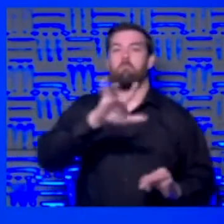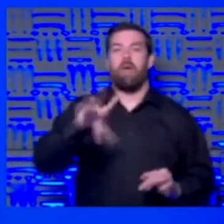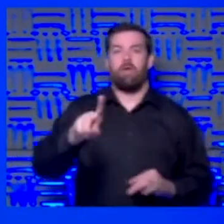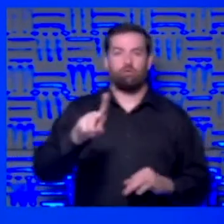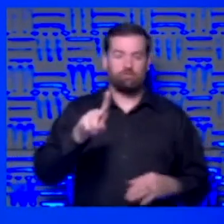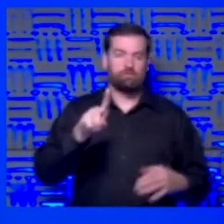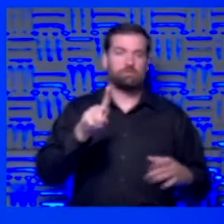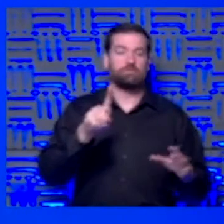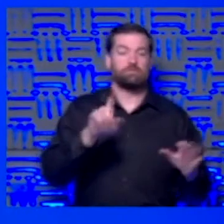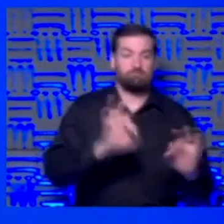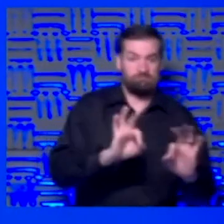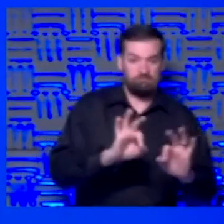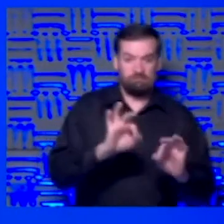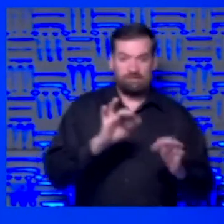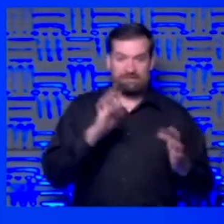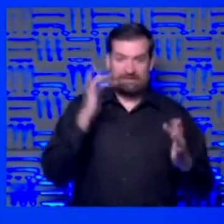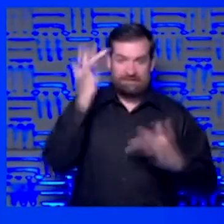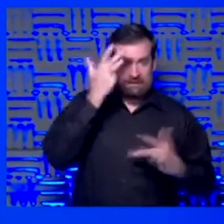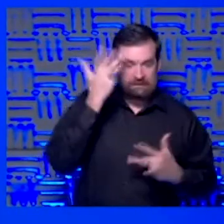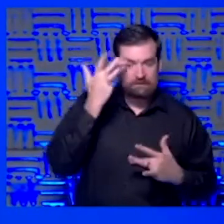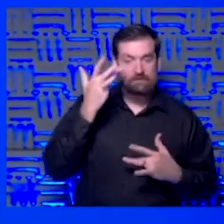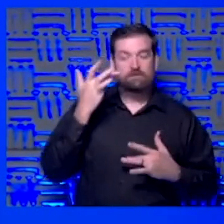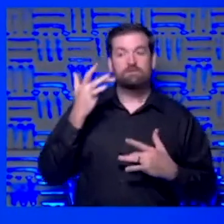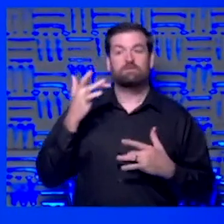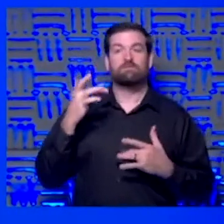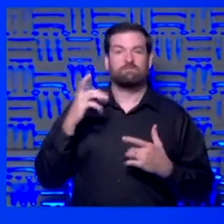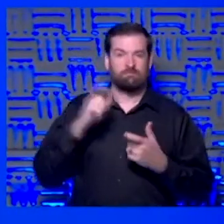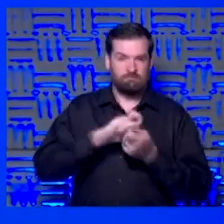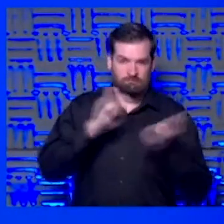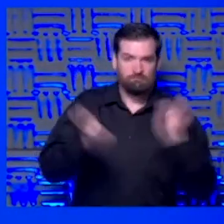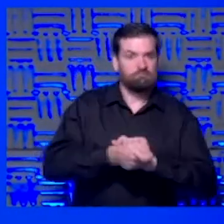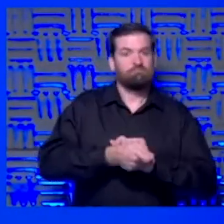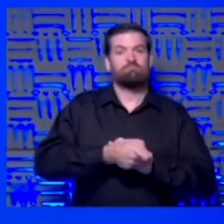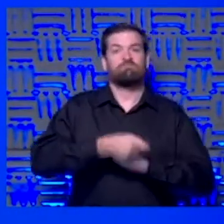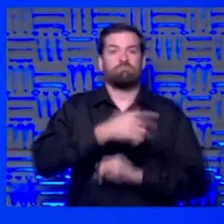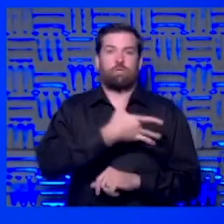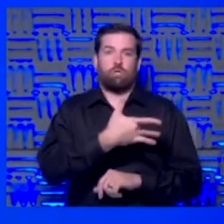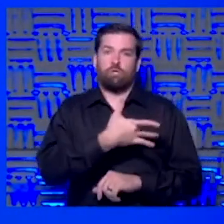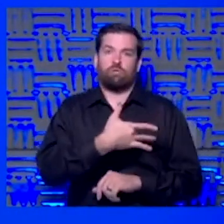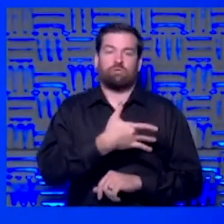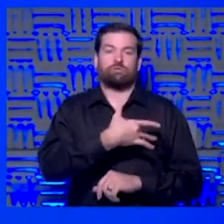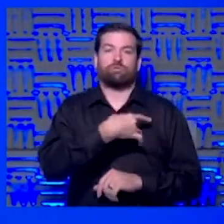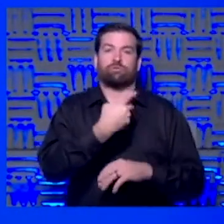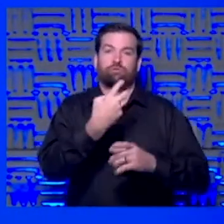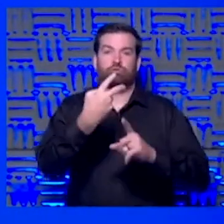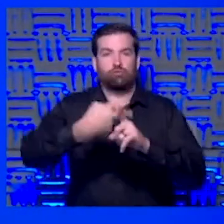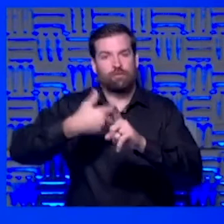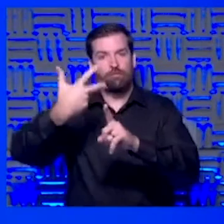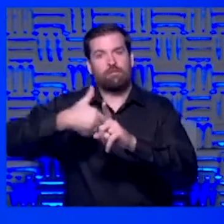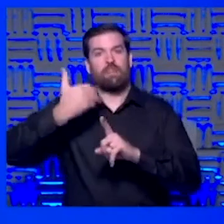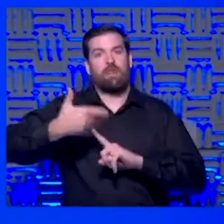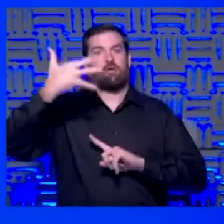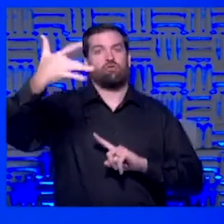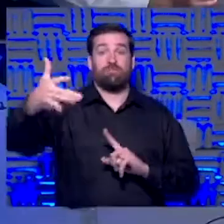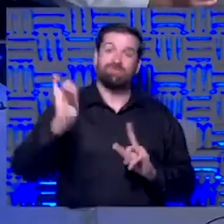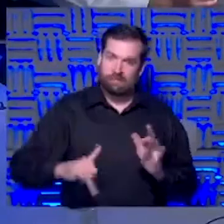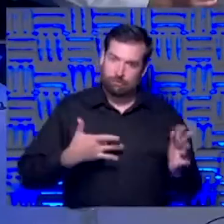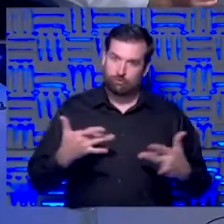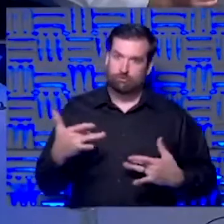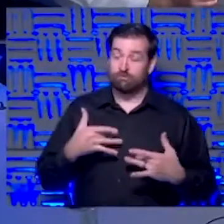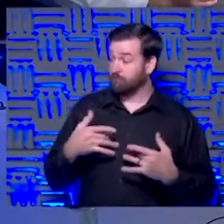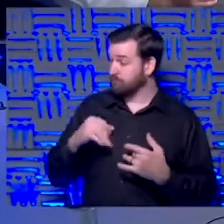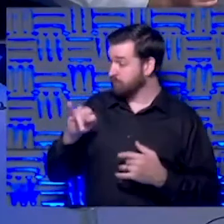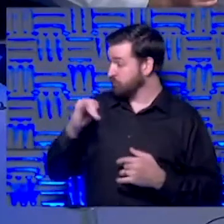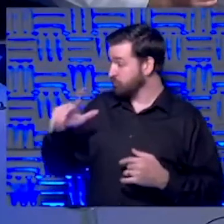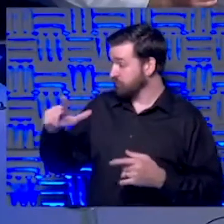who survive seem to have changes in their heart even 2 to 3 months after survival as well. So that's concerning. Jill, last